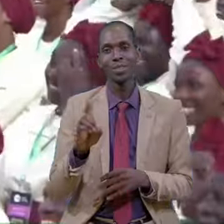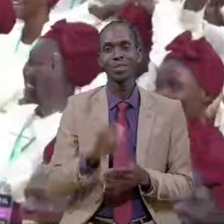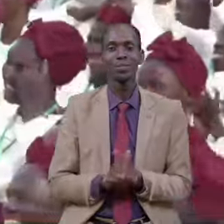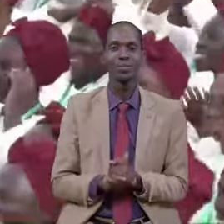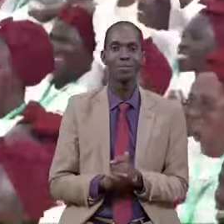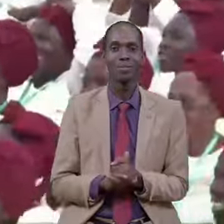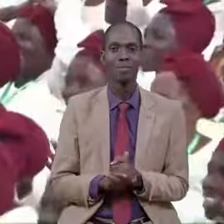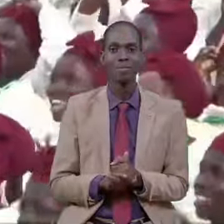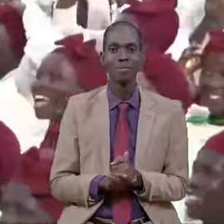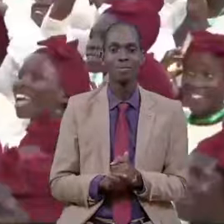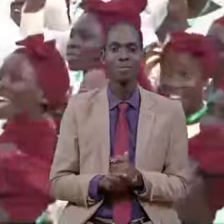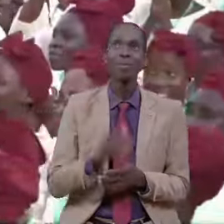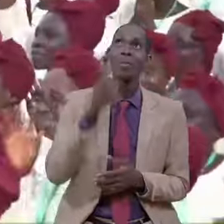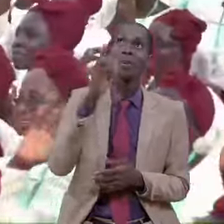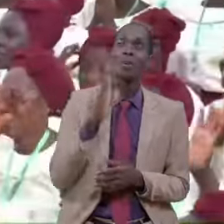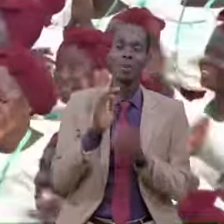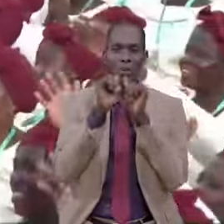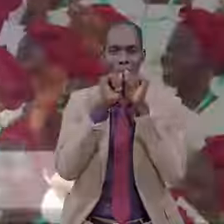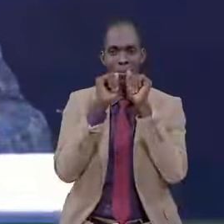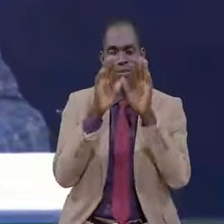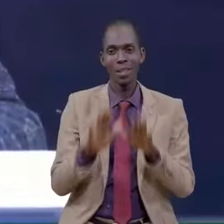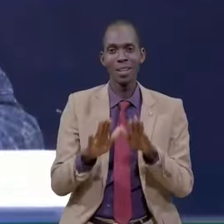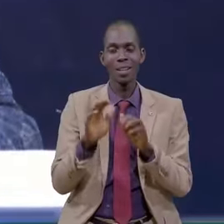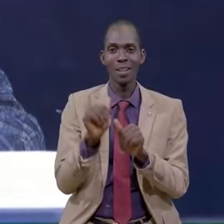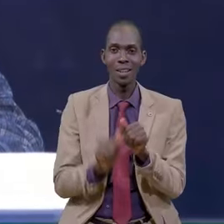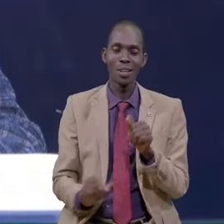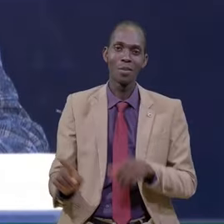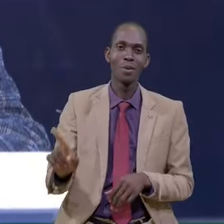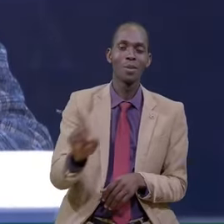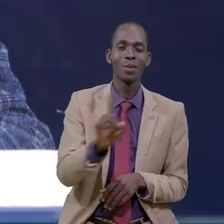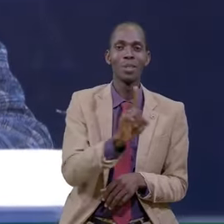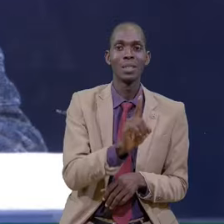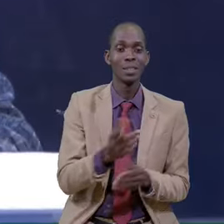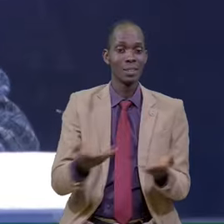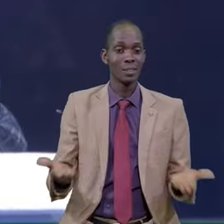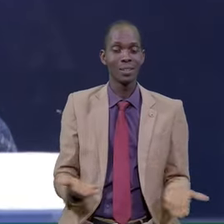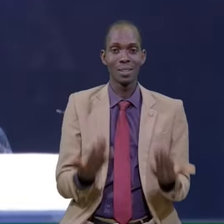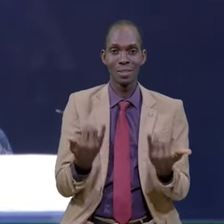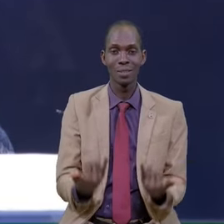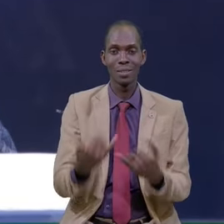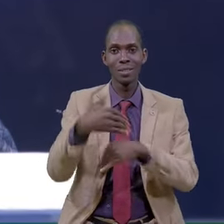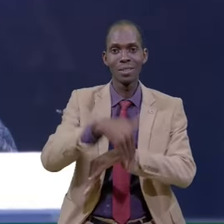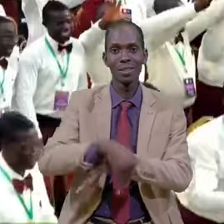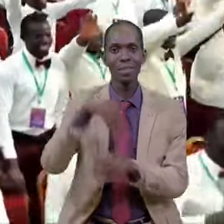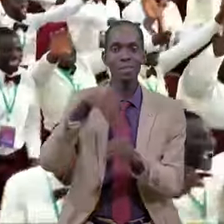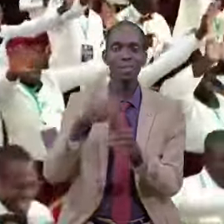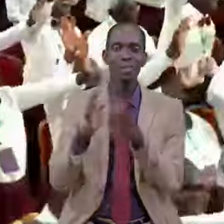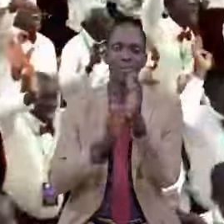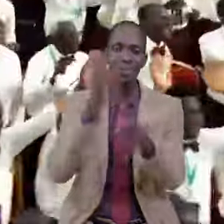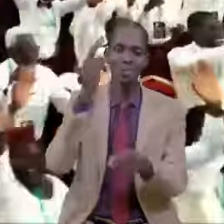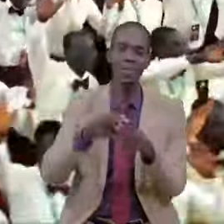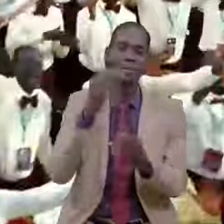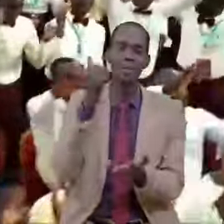Edward God bless everyone here tonight in Jesus